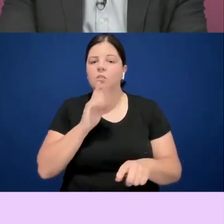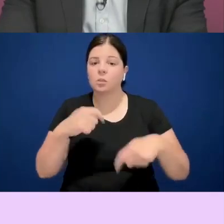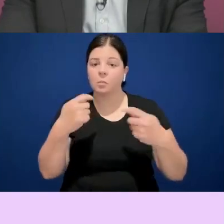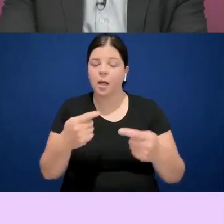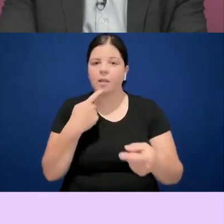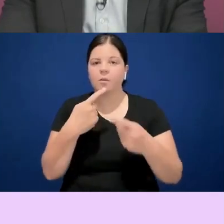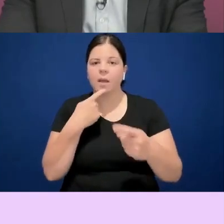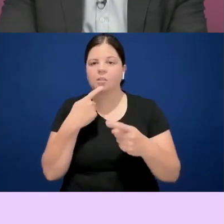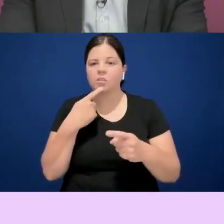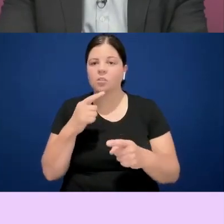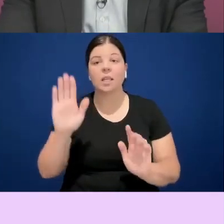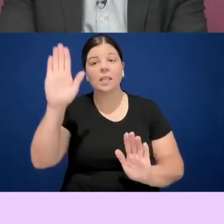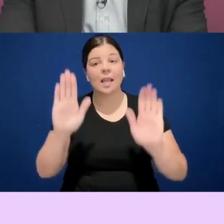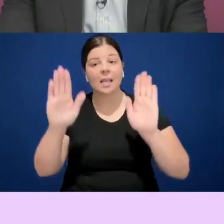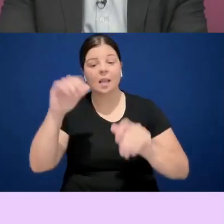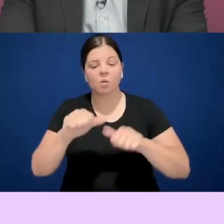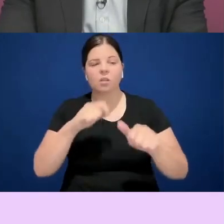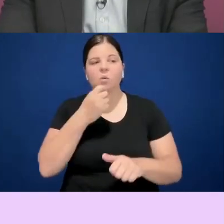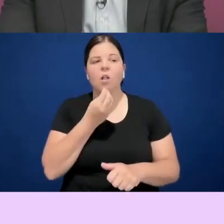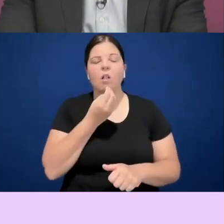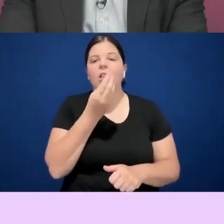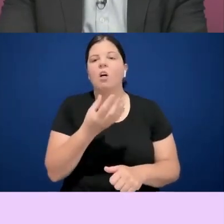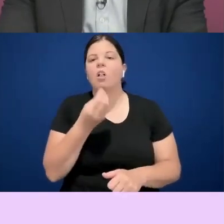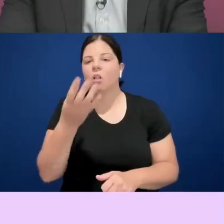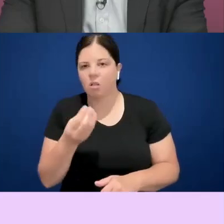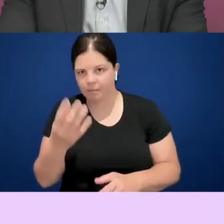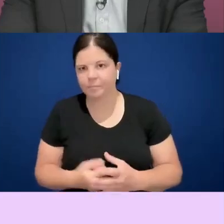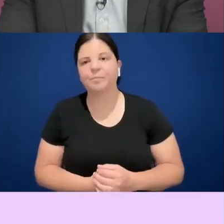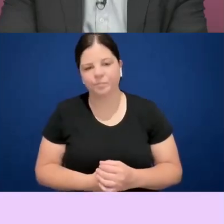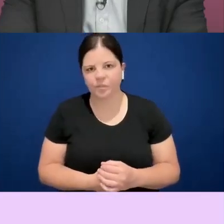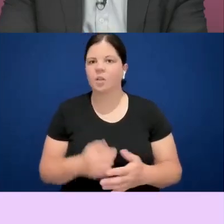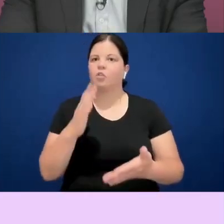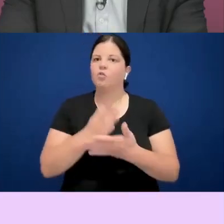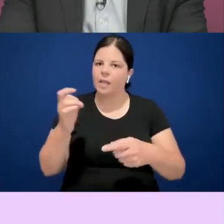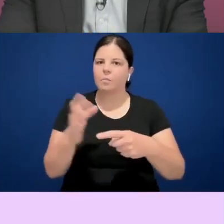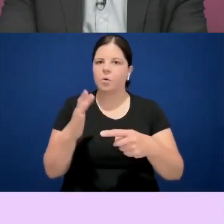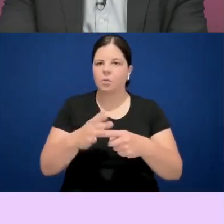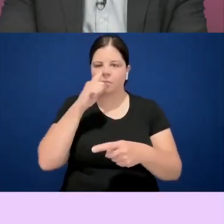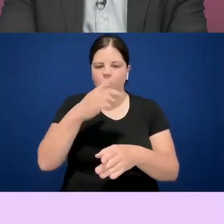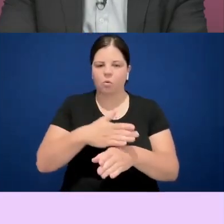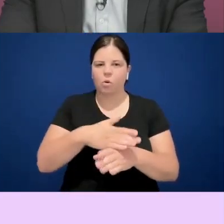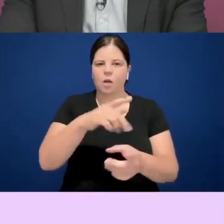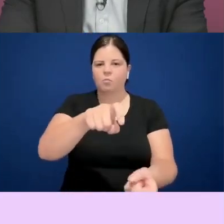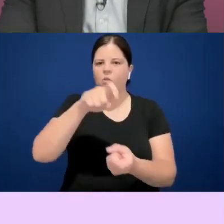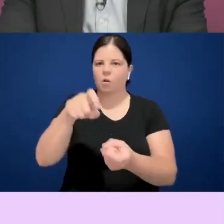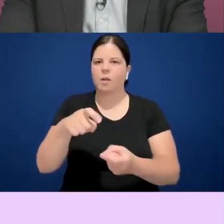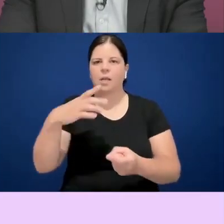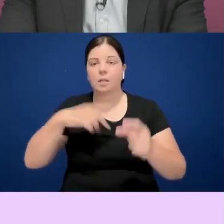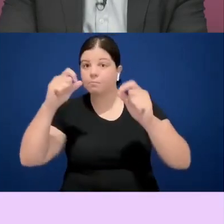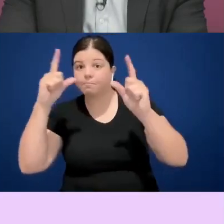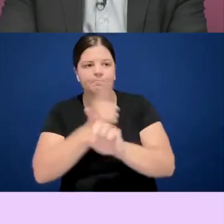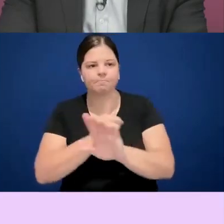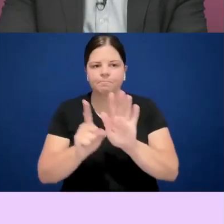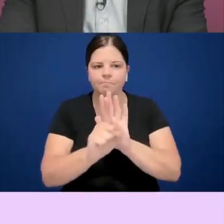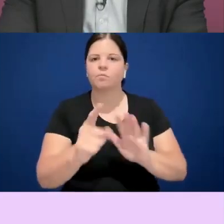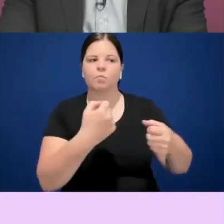tender process. It's really important for those working in procurement to be alive to these perceptions and proactive in